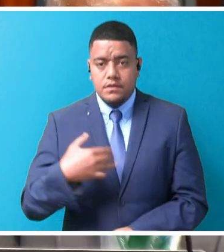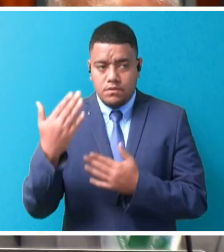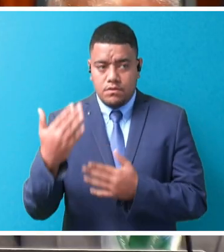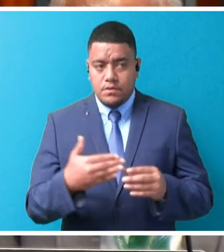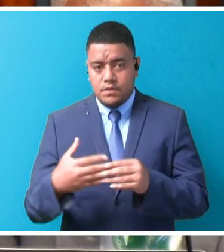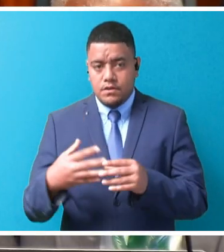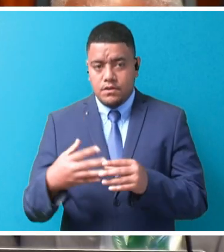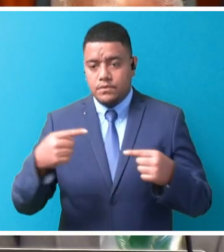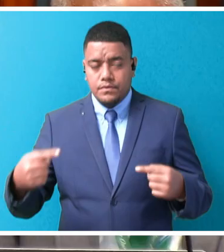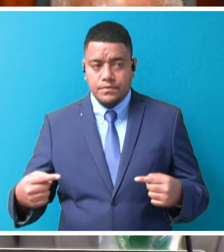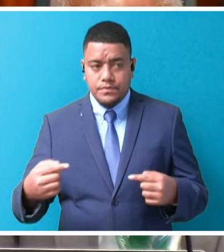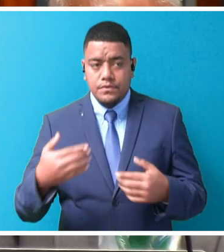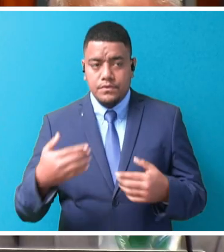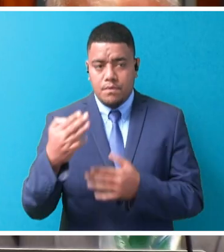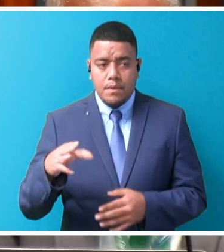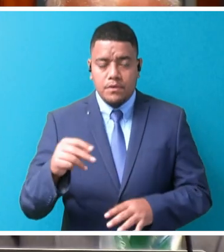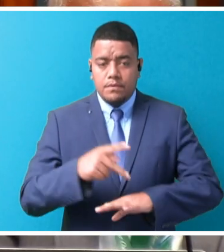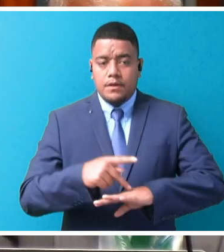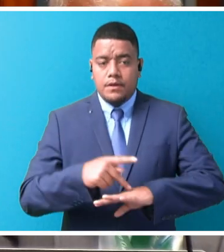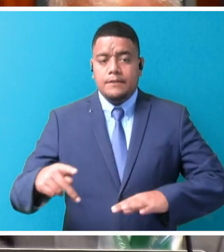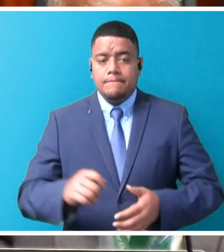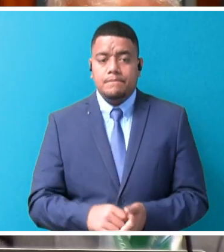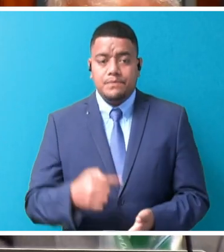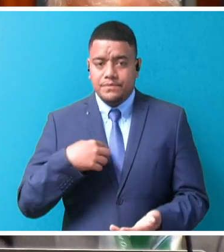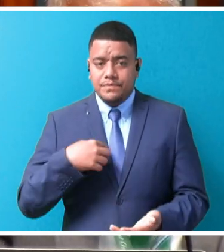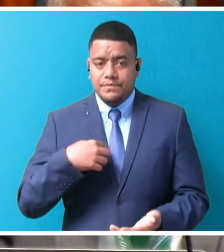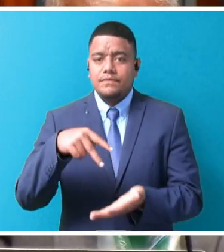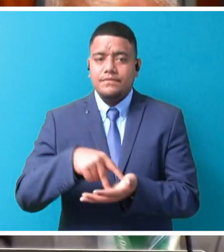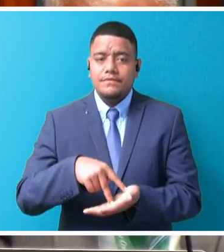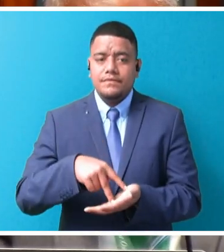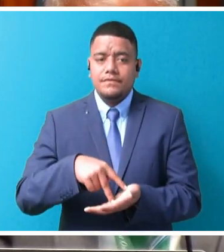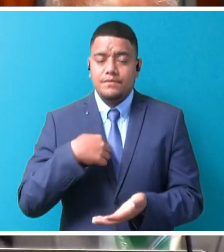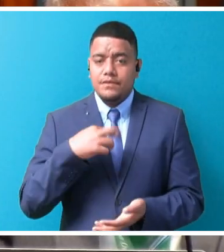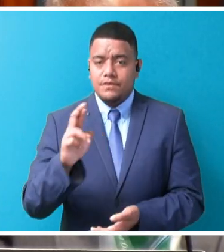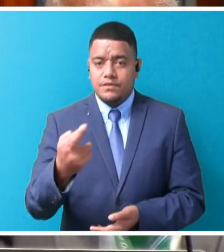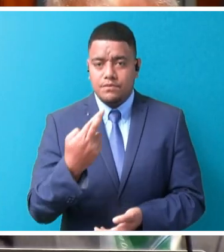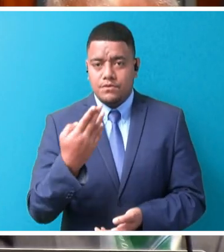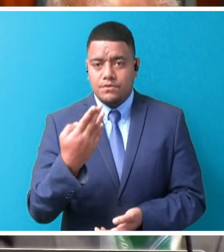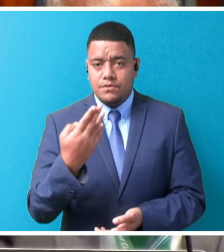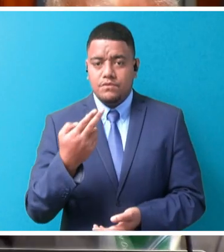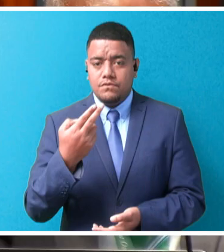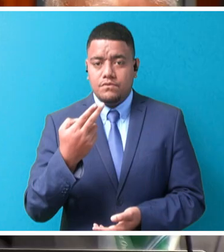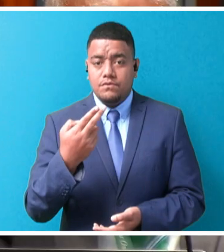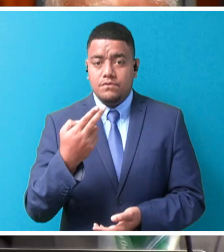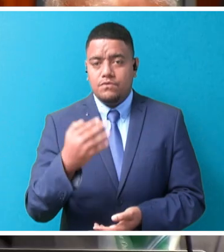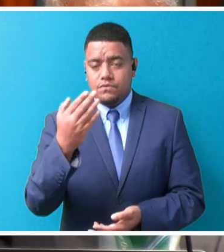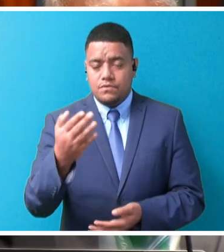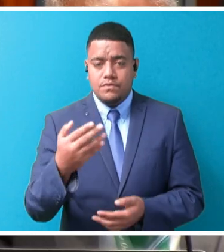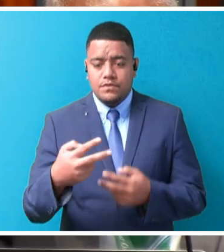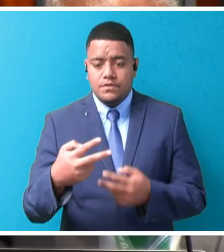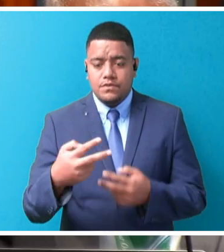Opposition, and Honourable Members of Parliament. I rise to respond to the